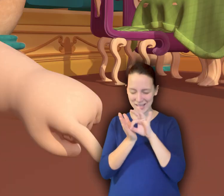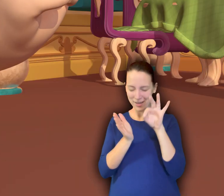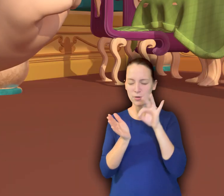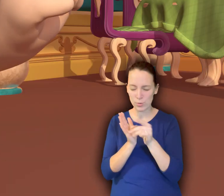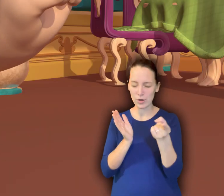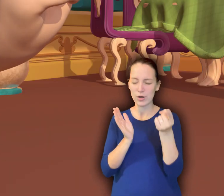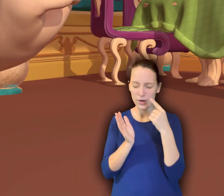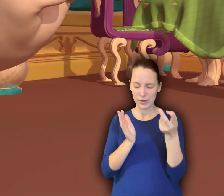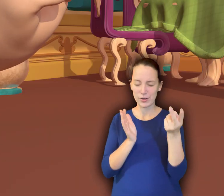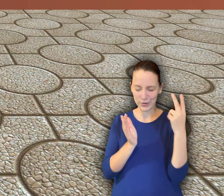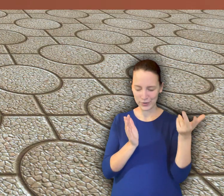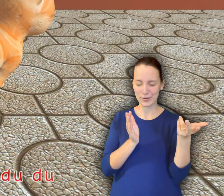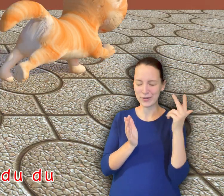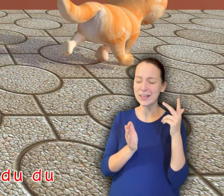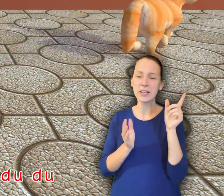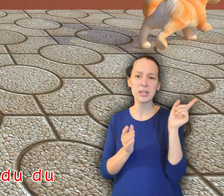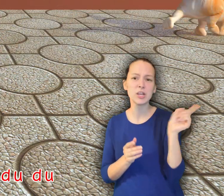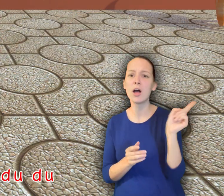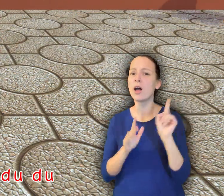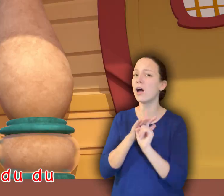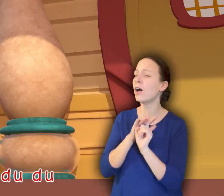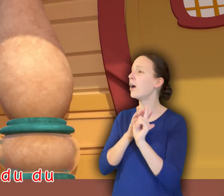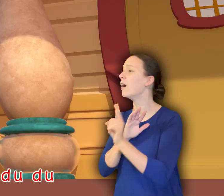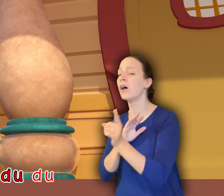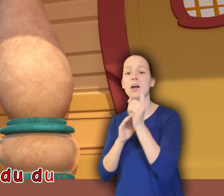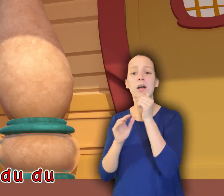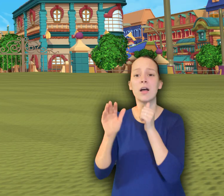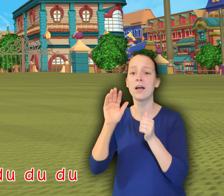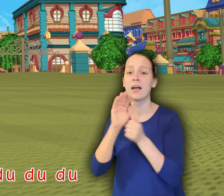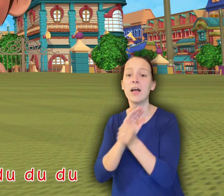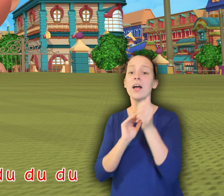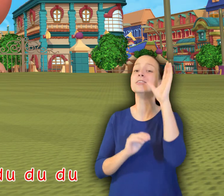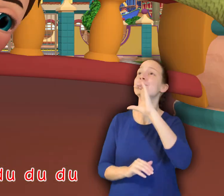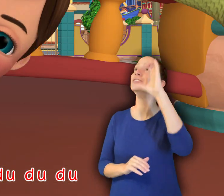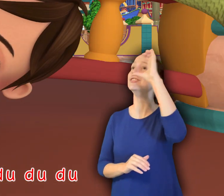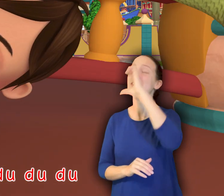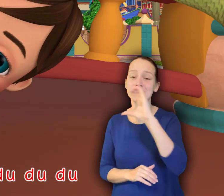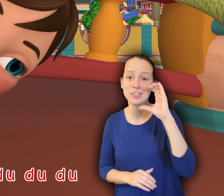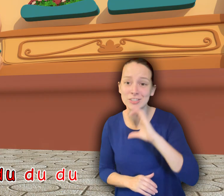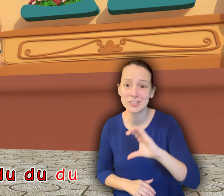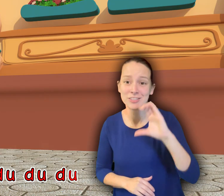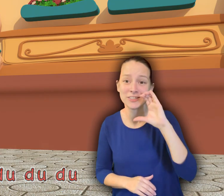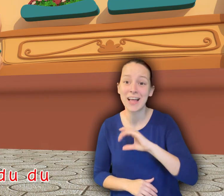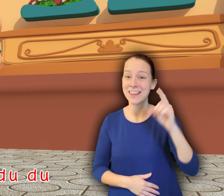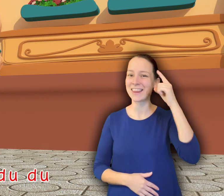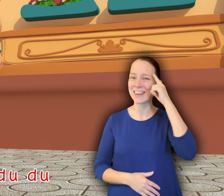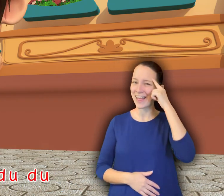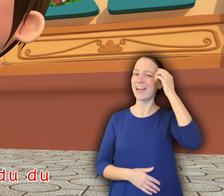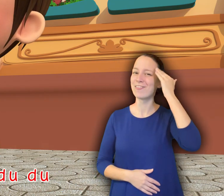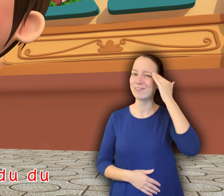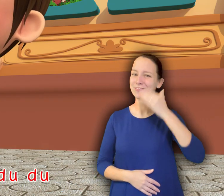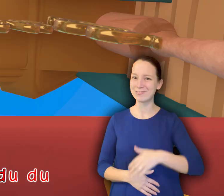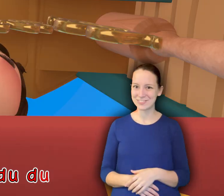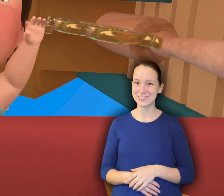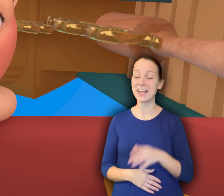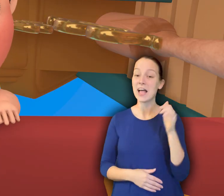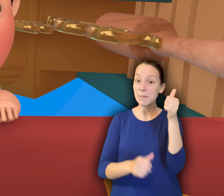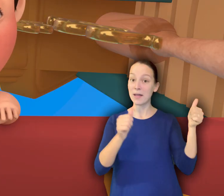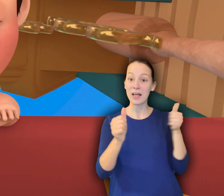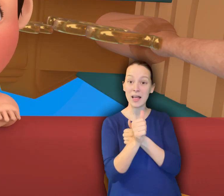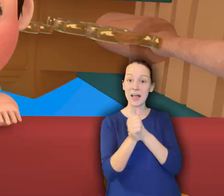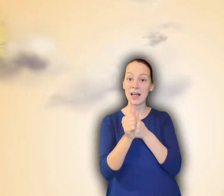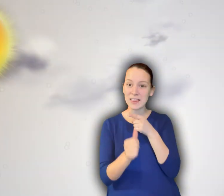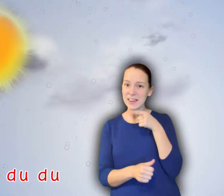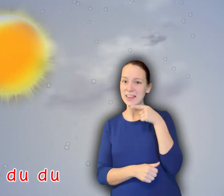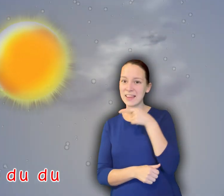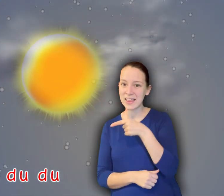eyes and count to three where' you go soar high and low I think I know